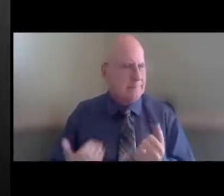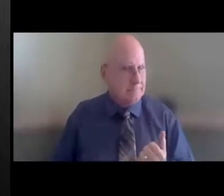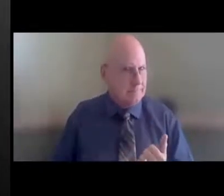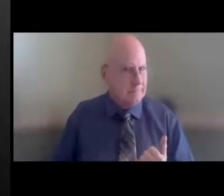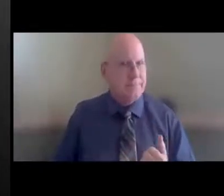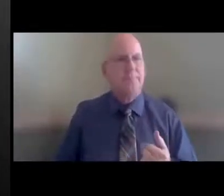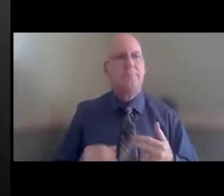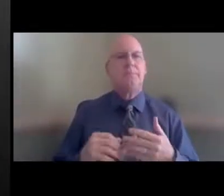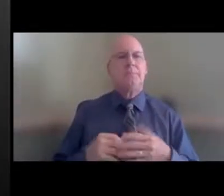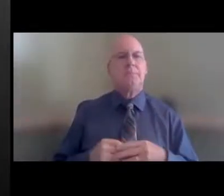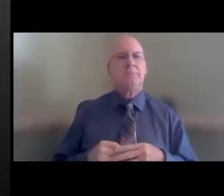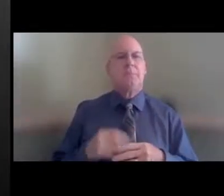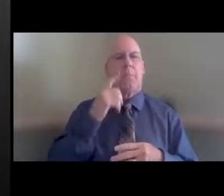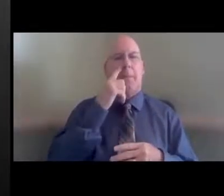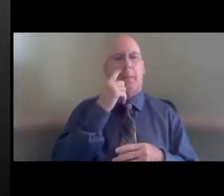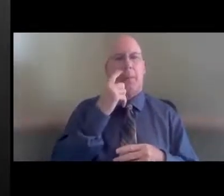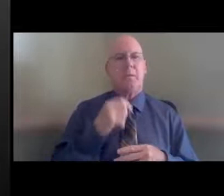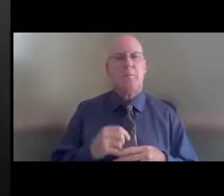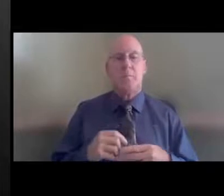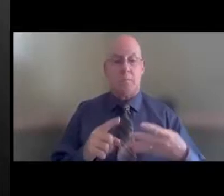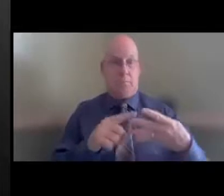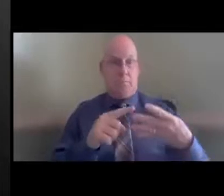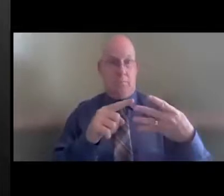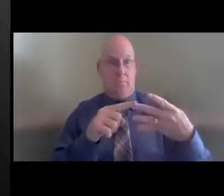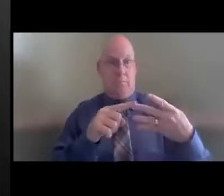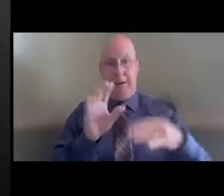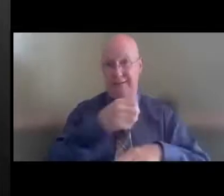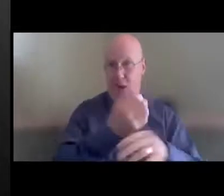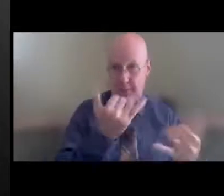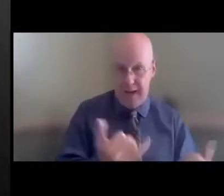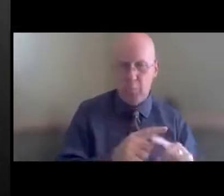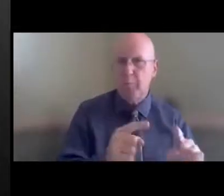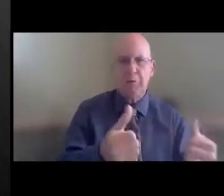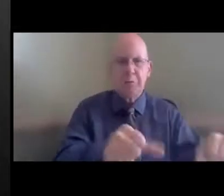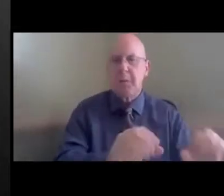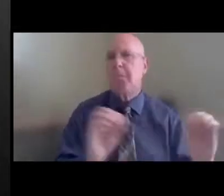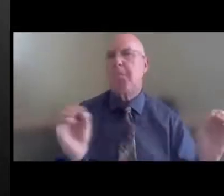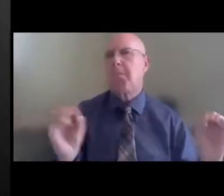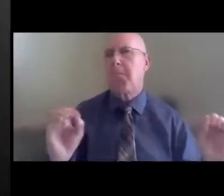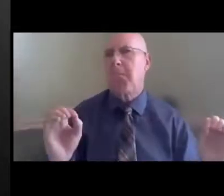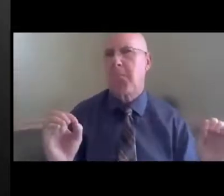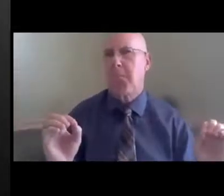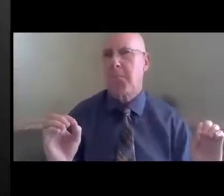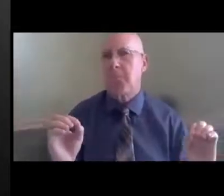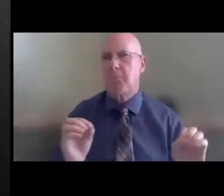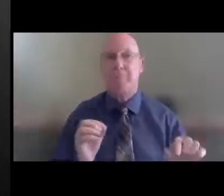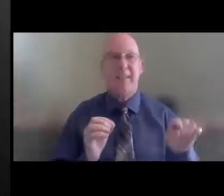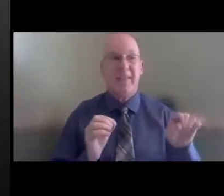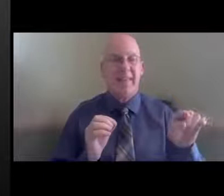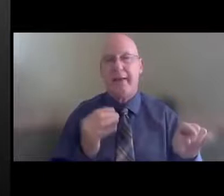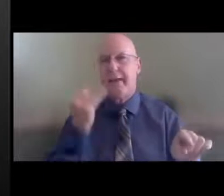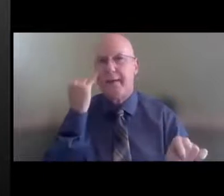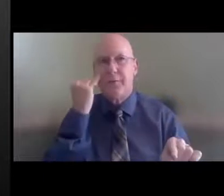set up one of these trusts and we can leave it empty for the moment, and we can make it the beneficiary of things like